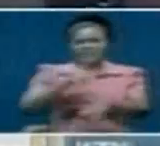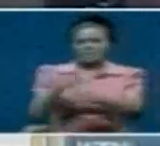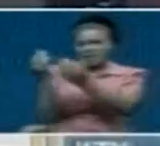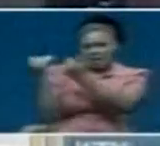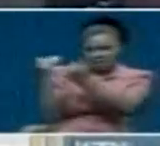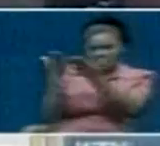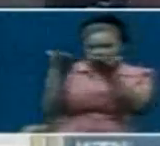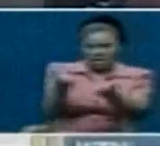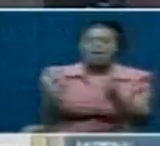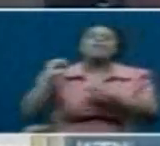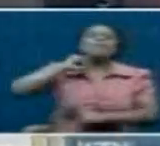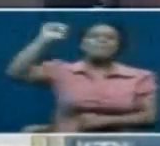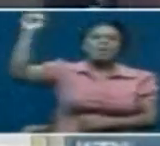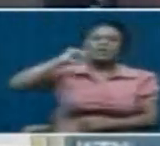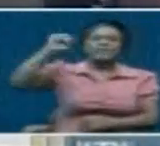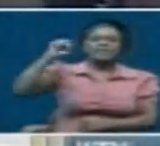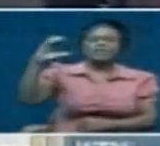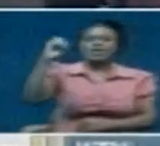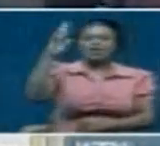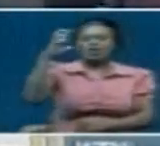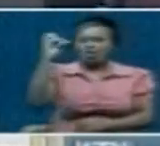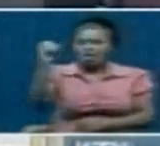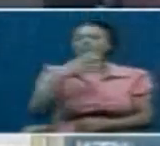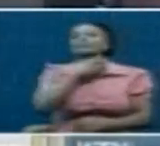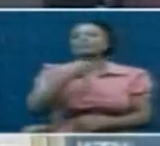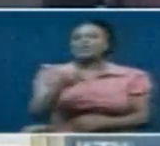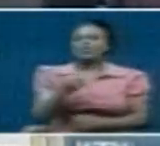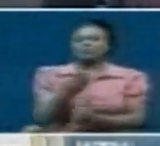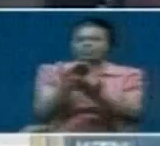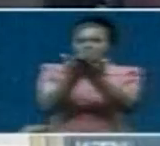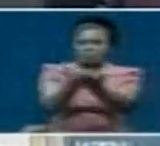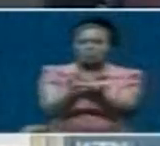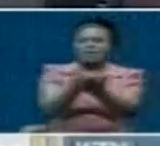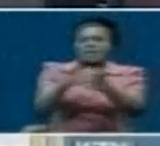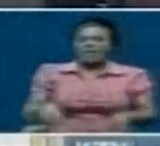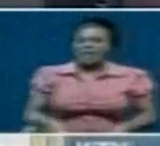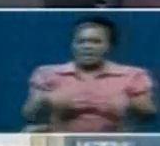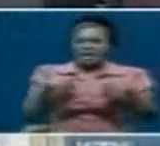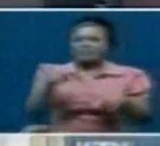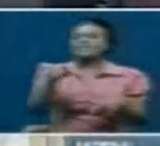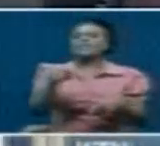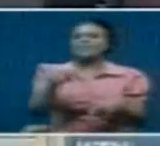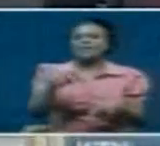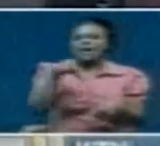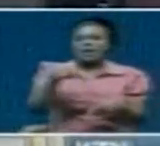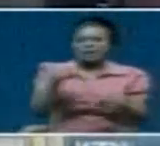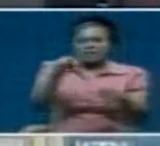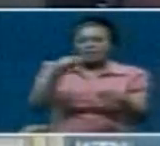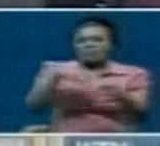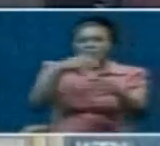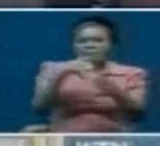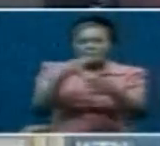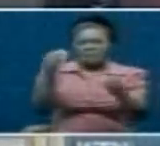minutes to referendum politics now, and the court referendum push is presenting a lifeline to some politicians who have been taking a backseat ever since